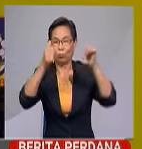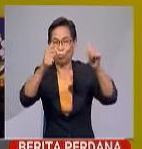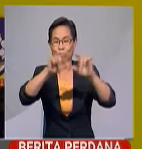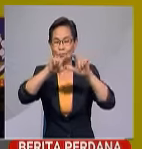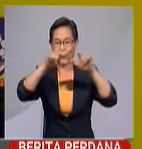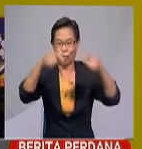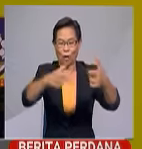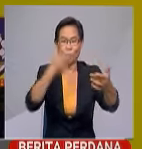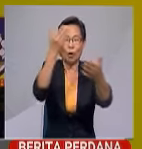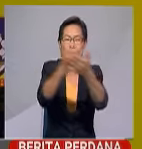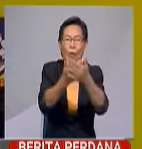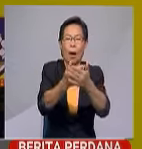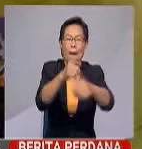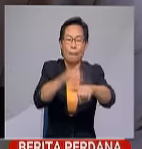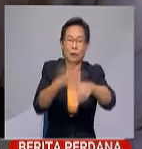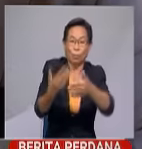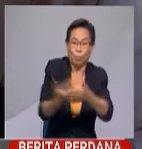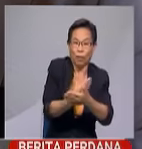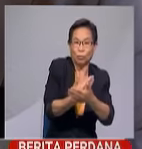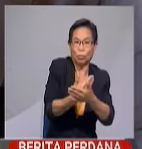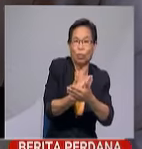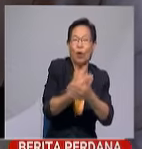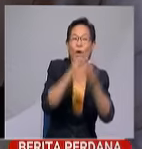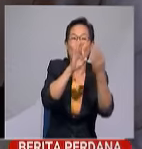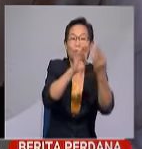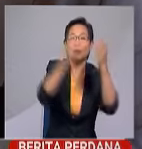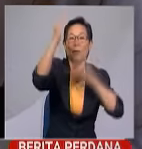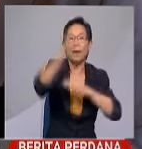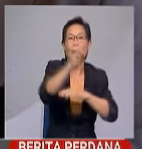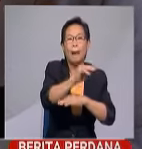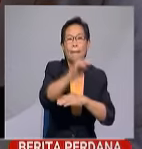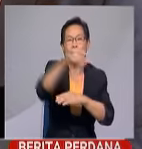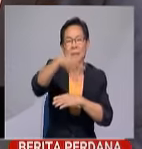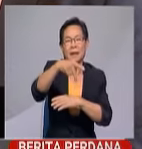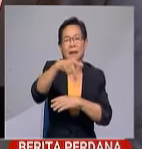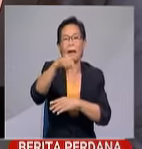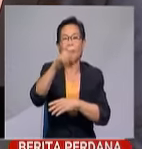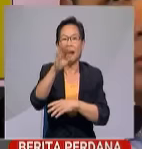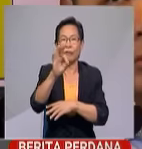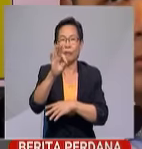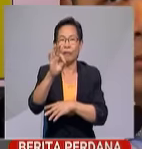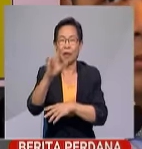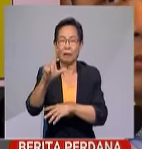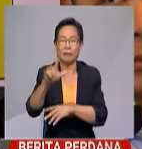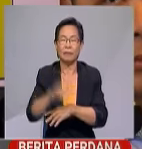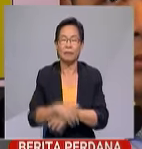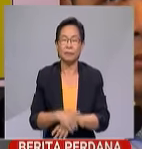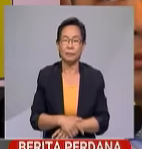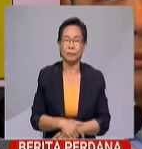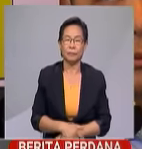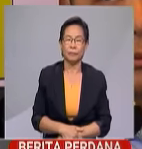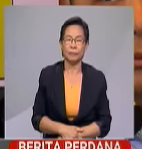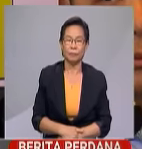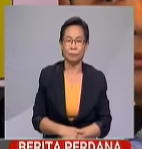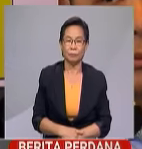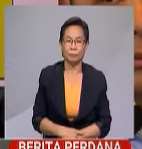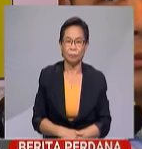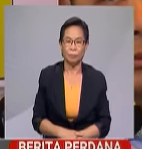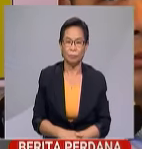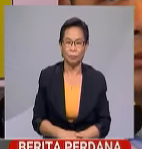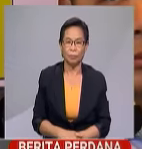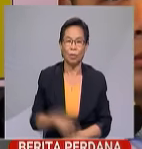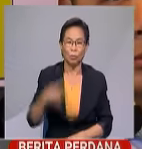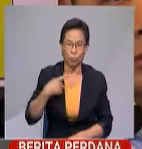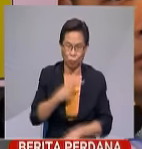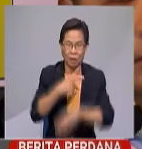pasukan menjelang musim baharu Liga Premier Futsal Malaysia MPFL. It is all confirmed in concept that